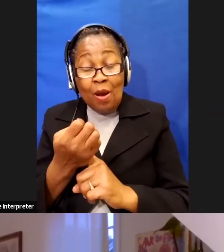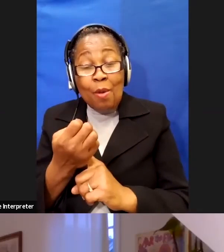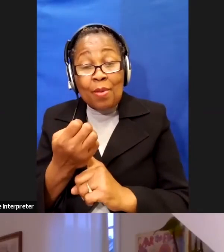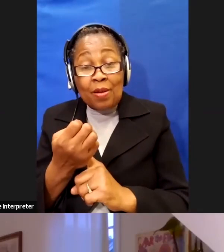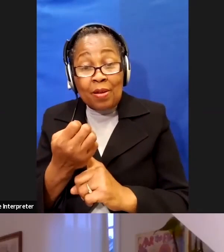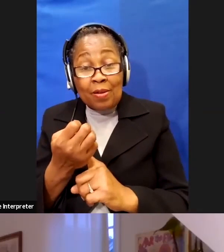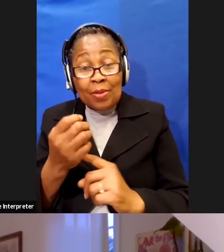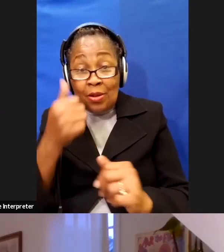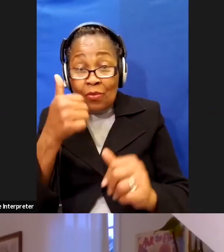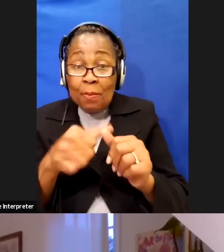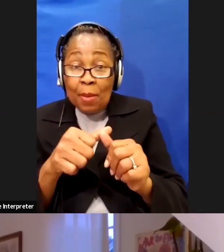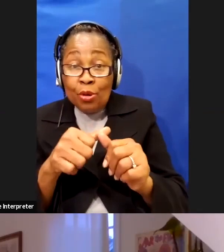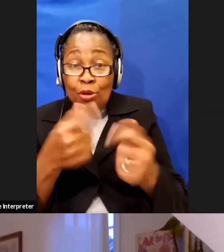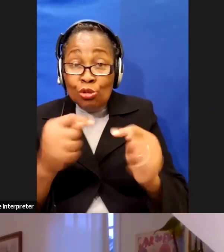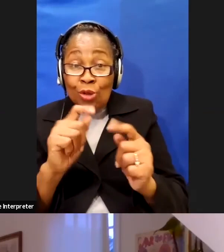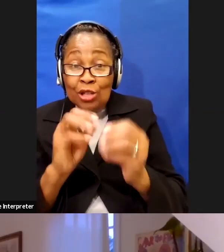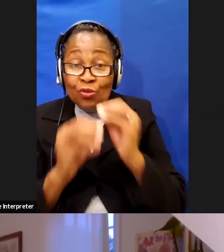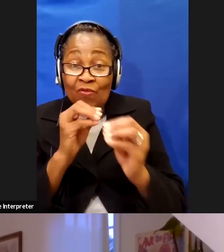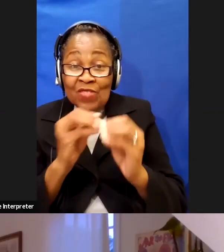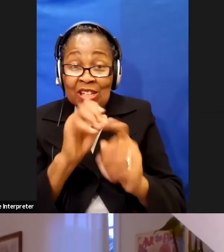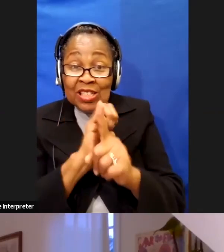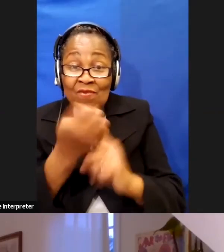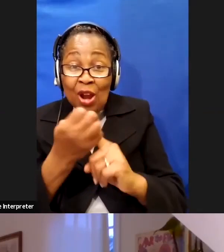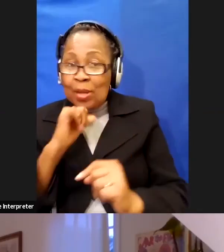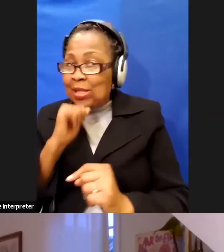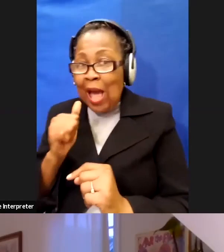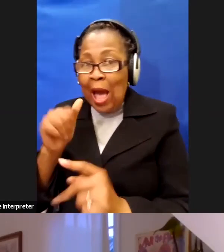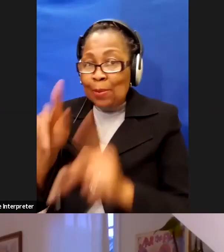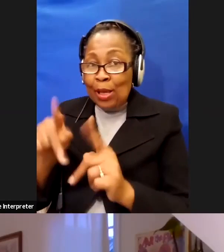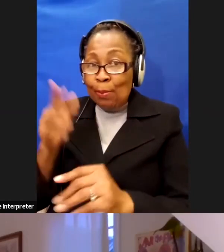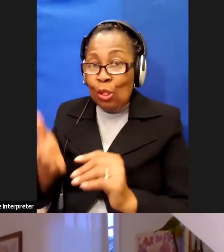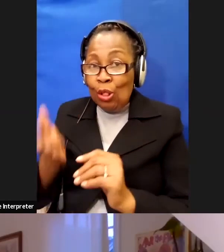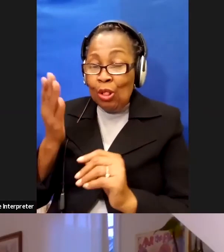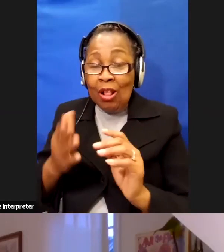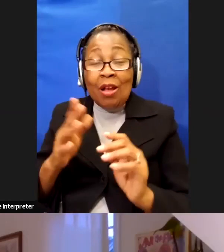remember, we're trying to fix environments, not people, make this information environment